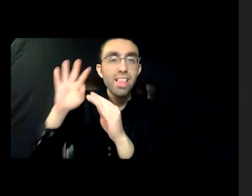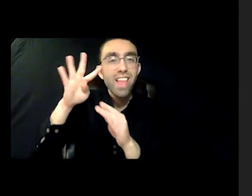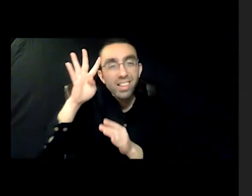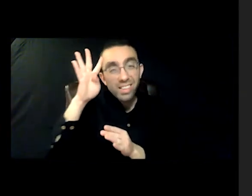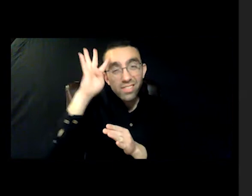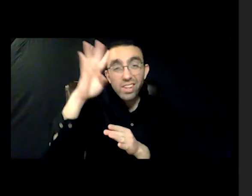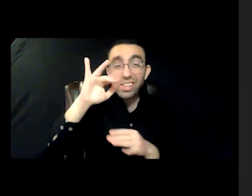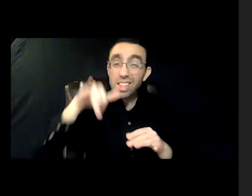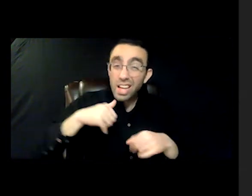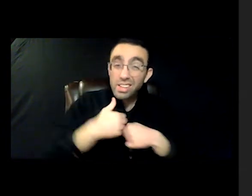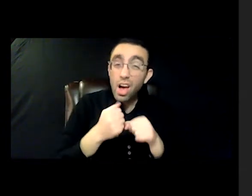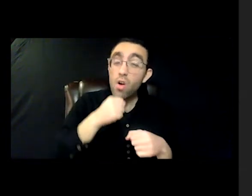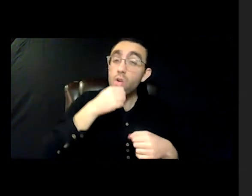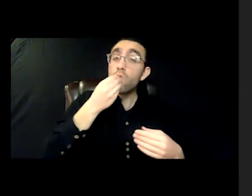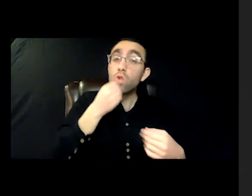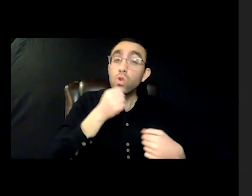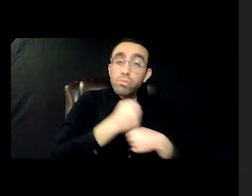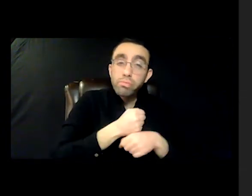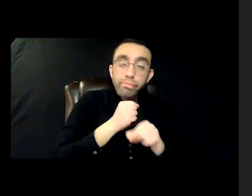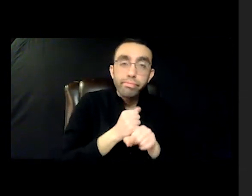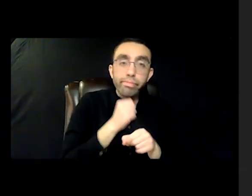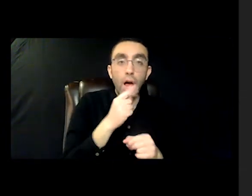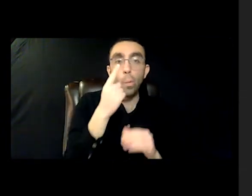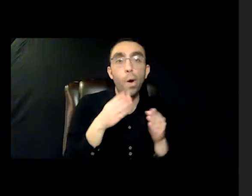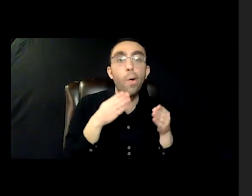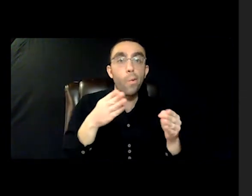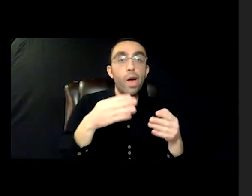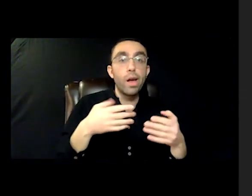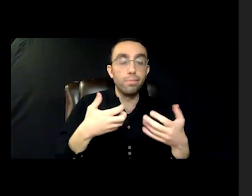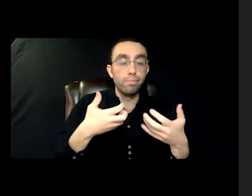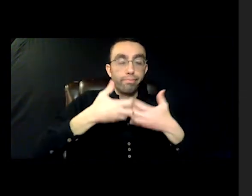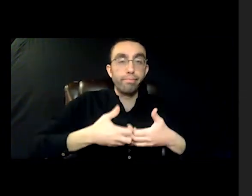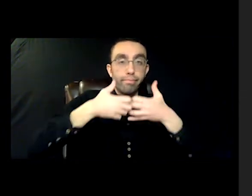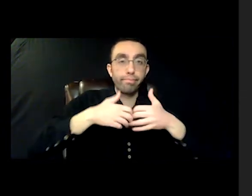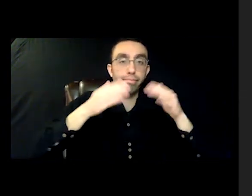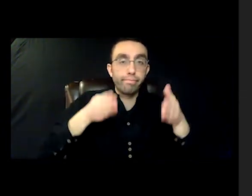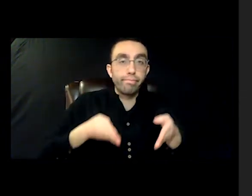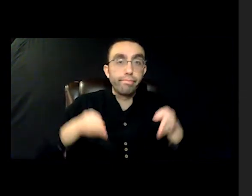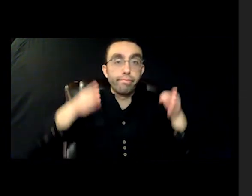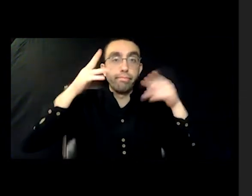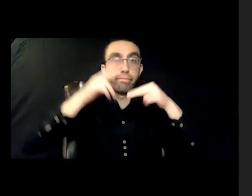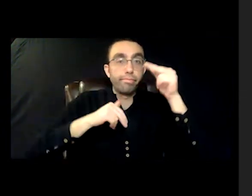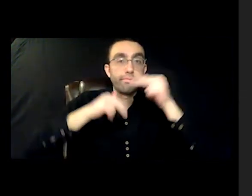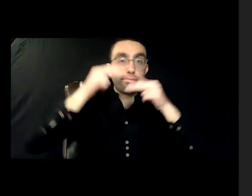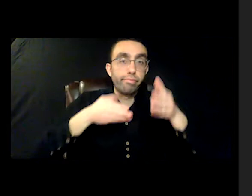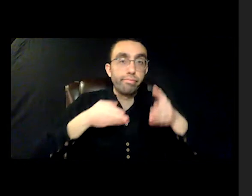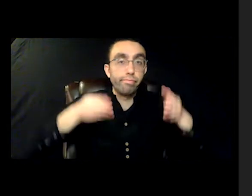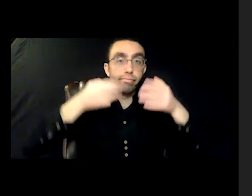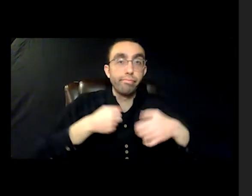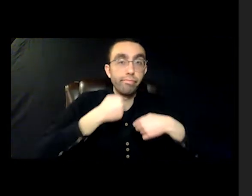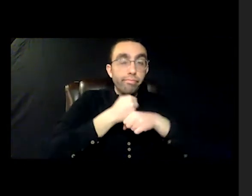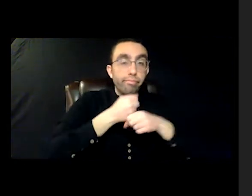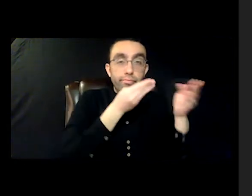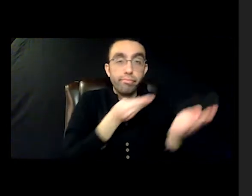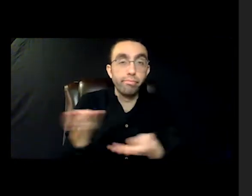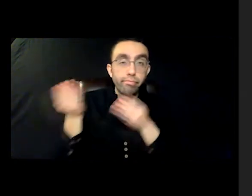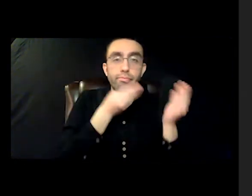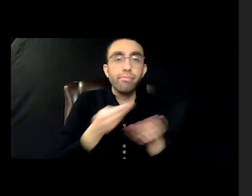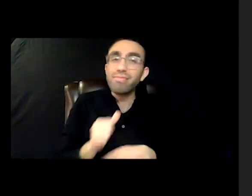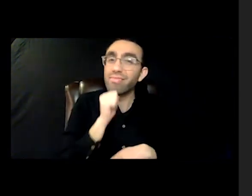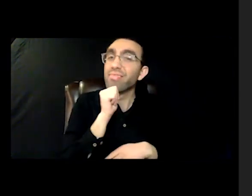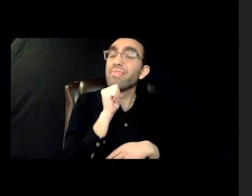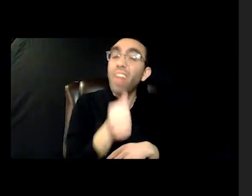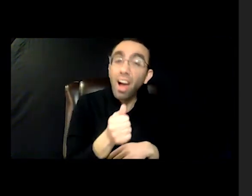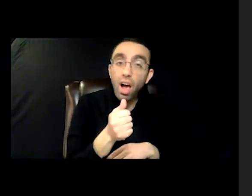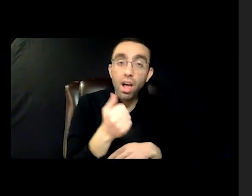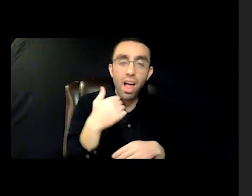is produced. It's not produced in this linear and extractive way. You know, our food system is designed that way. And to understand how